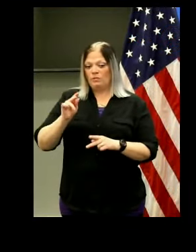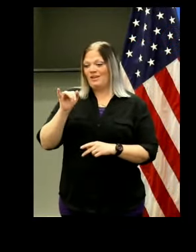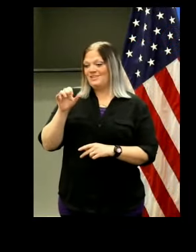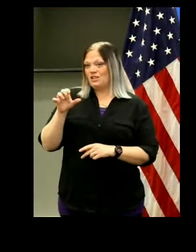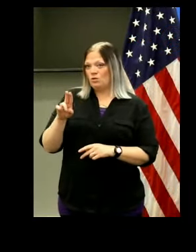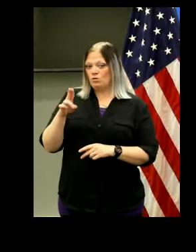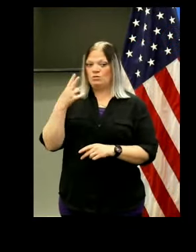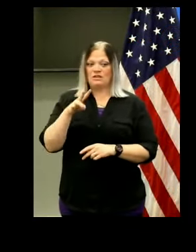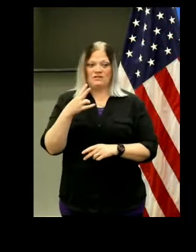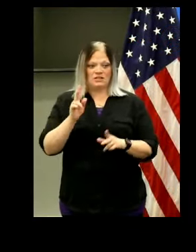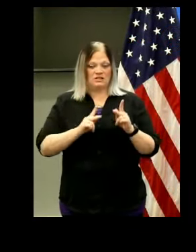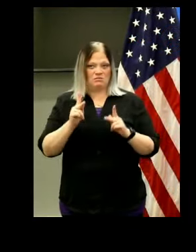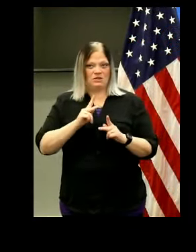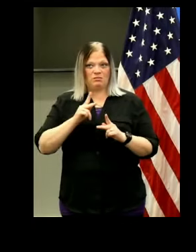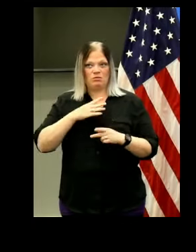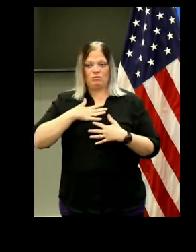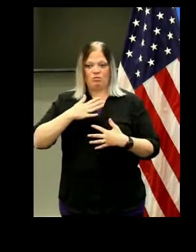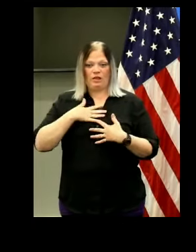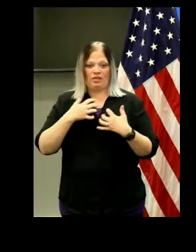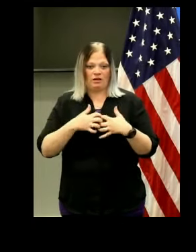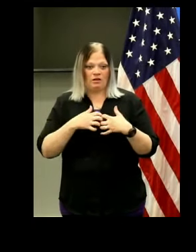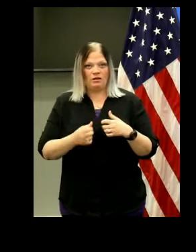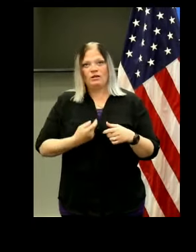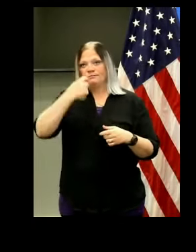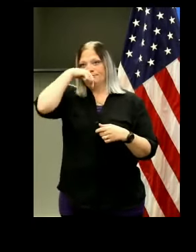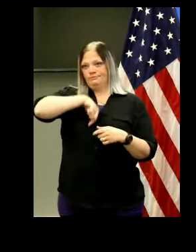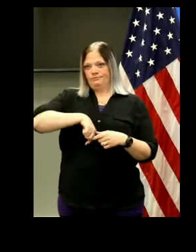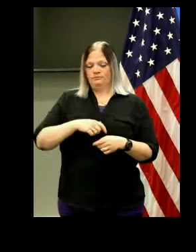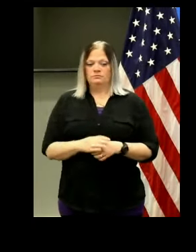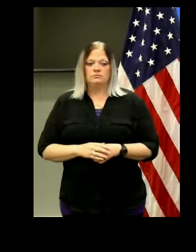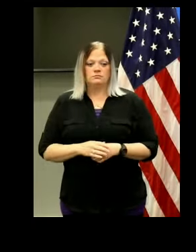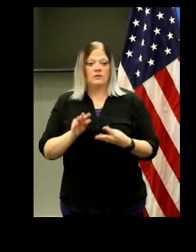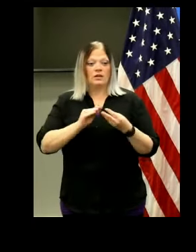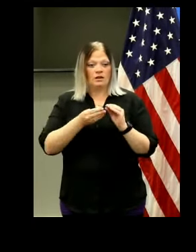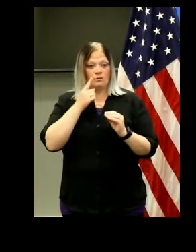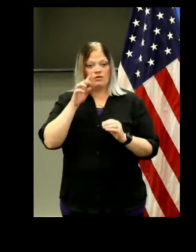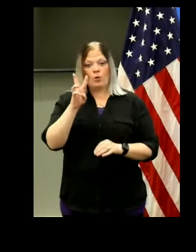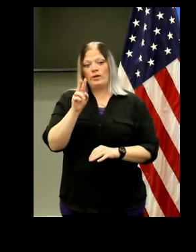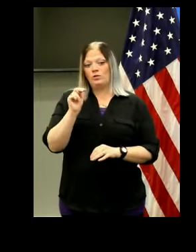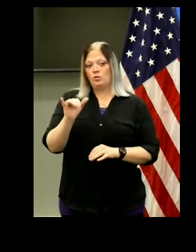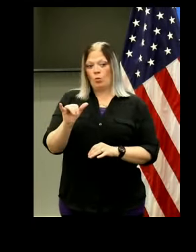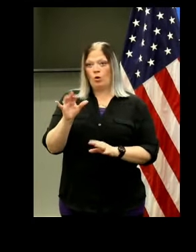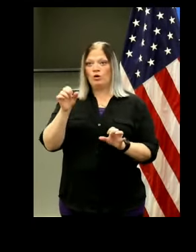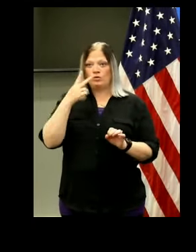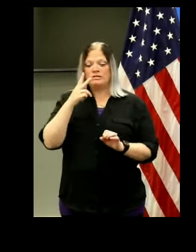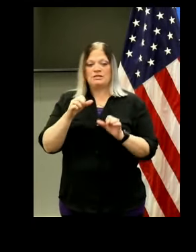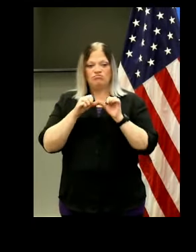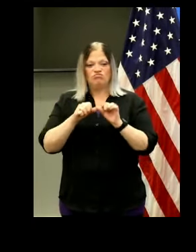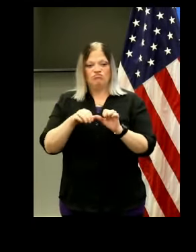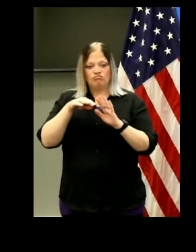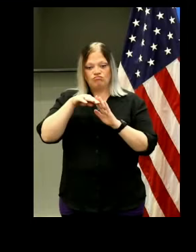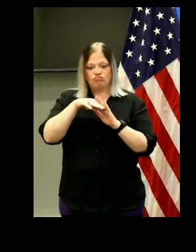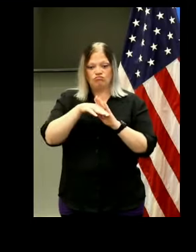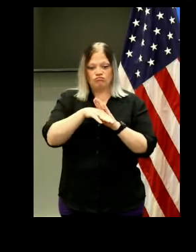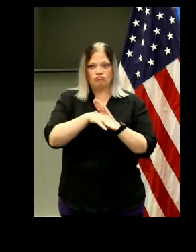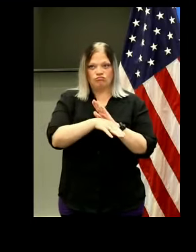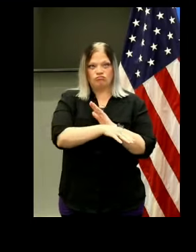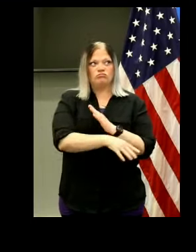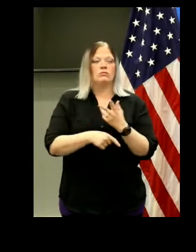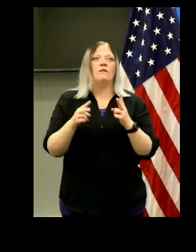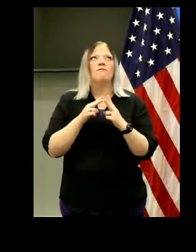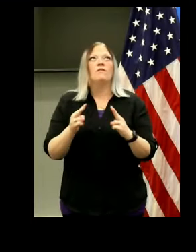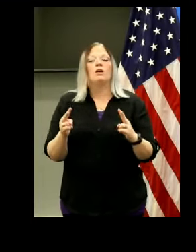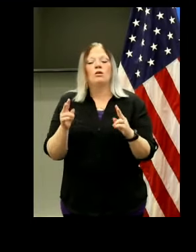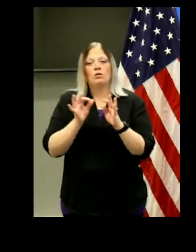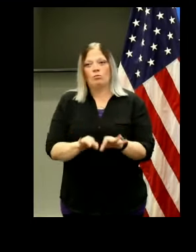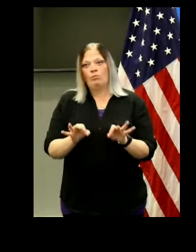ICU, 17 individuals had an airway assist or an intubation. Here's the numbers for Western New York. You see the continual downward trend. That's a very important